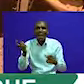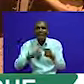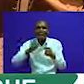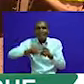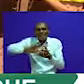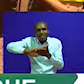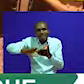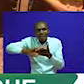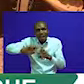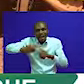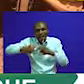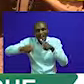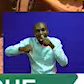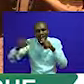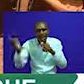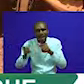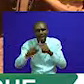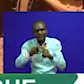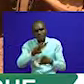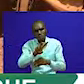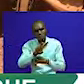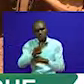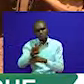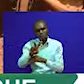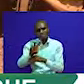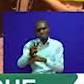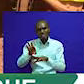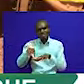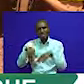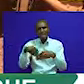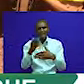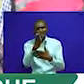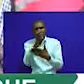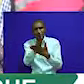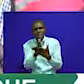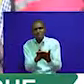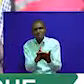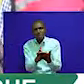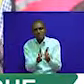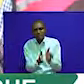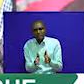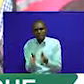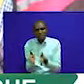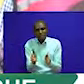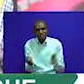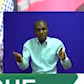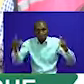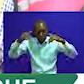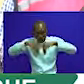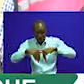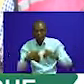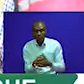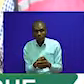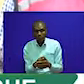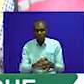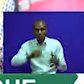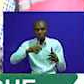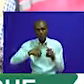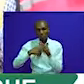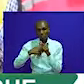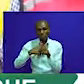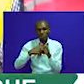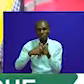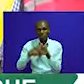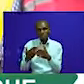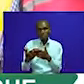nseme yo ase barigereria kobuto ko kugwe para asobo ime. And the structure that has been here